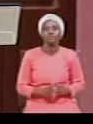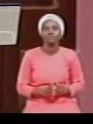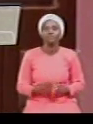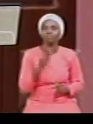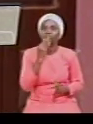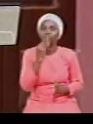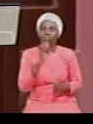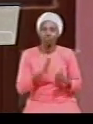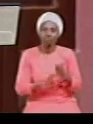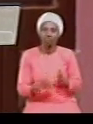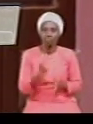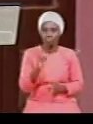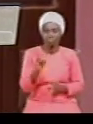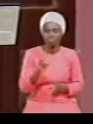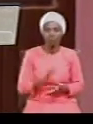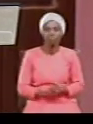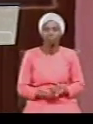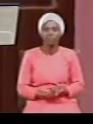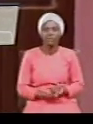chapter 1.